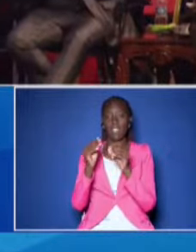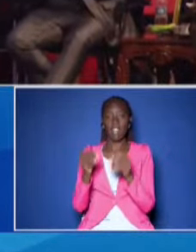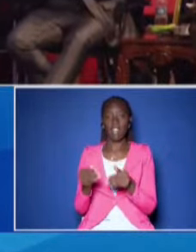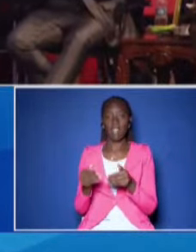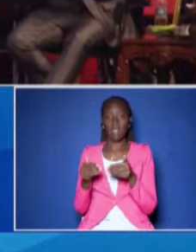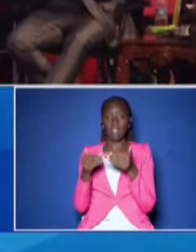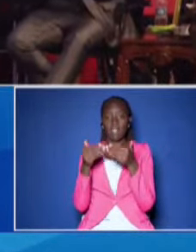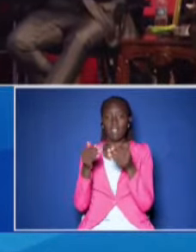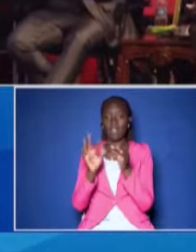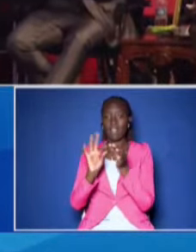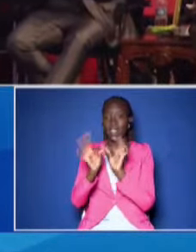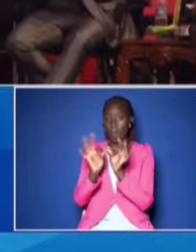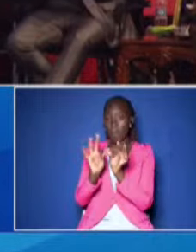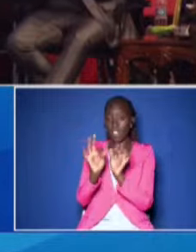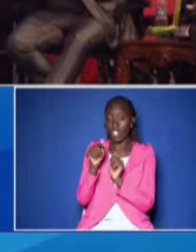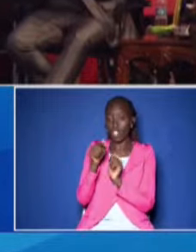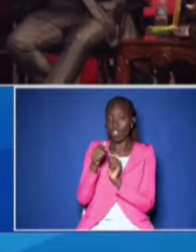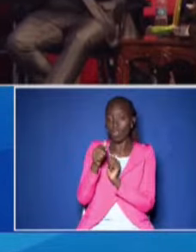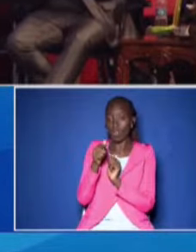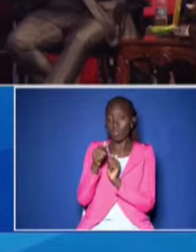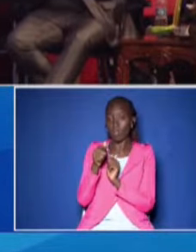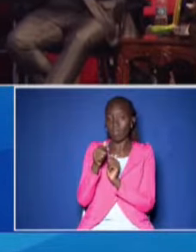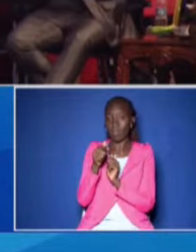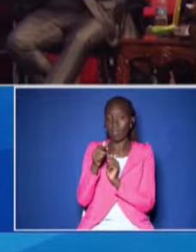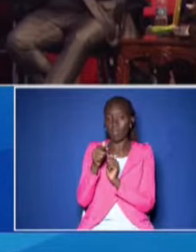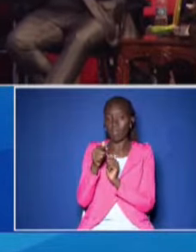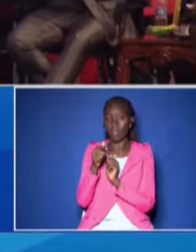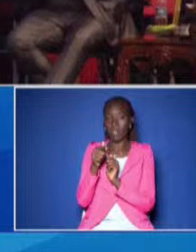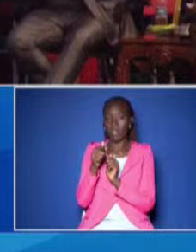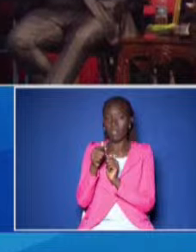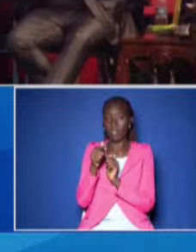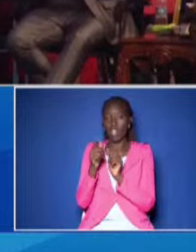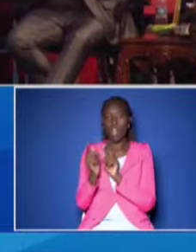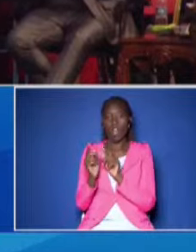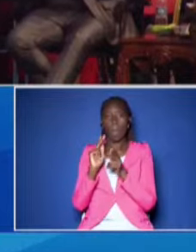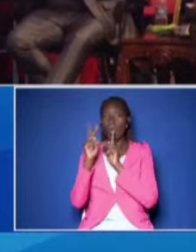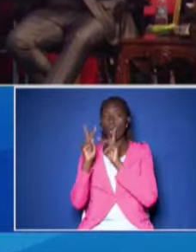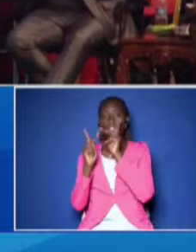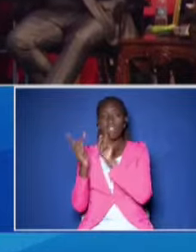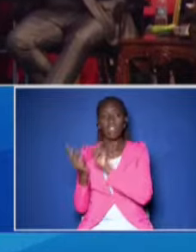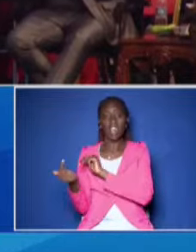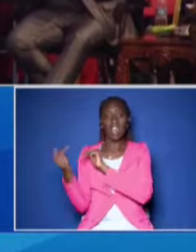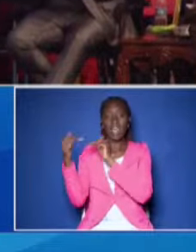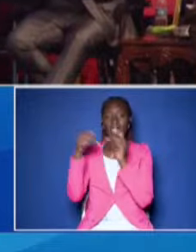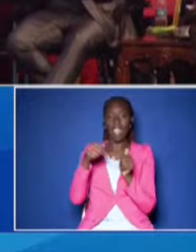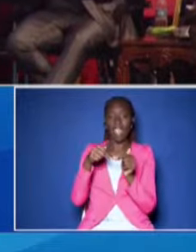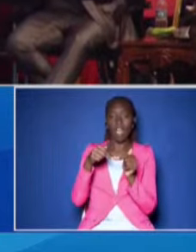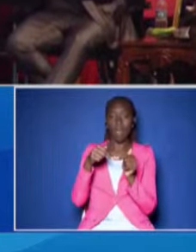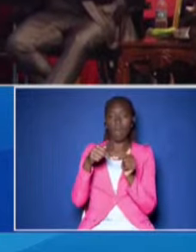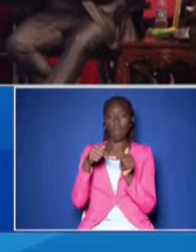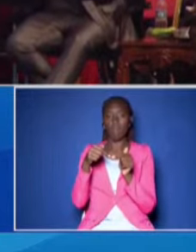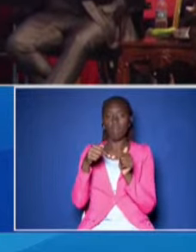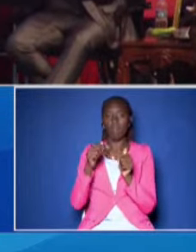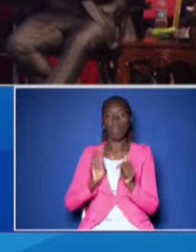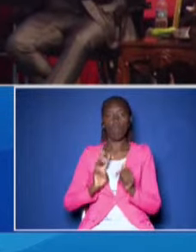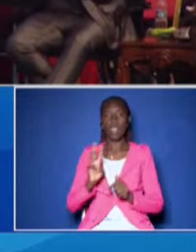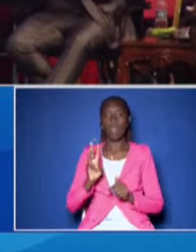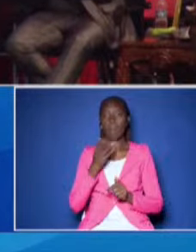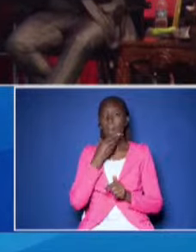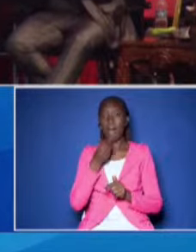private interpretation prophecy came not time by the will of